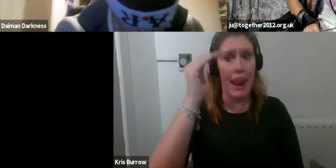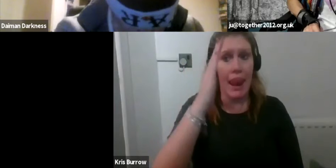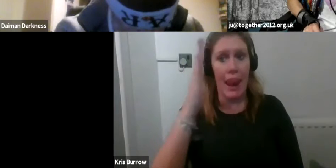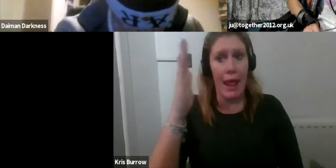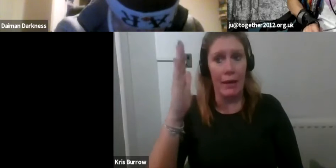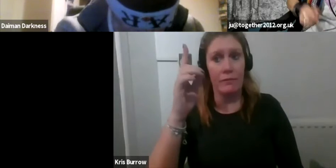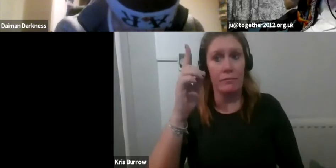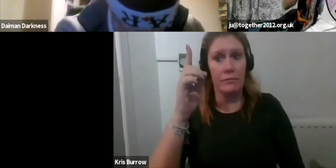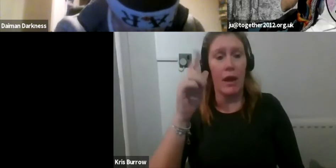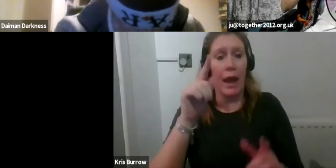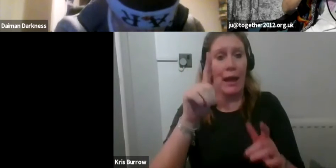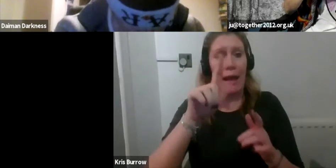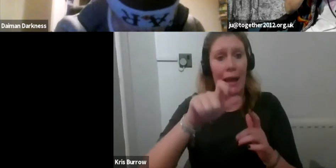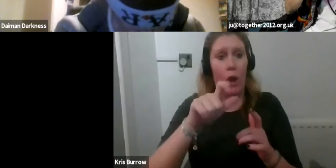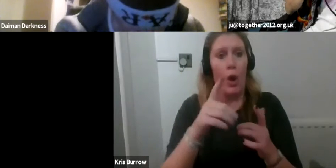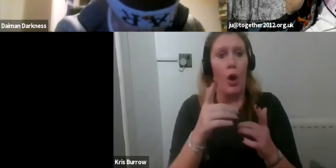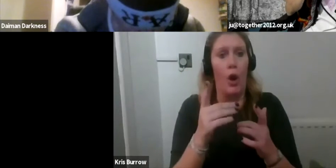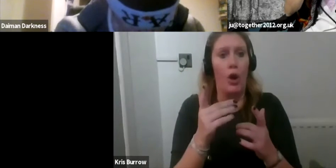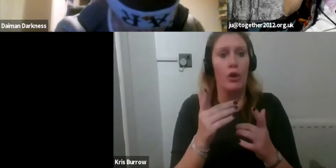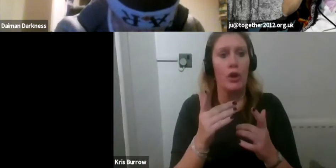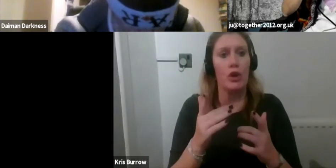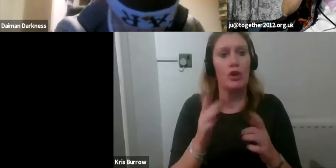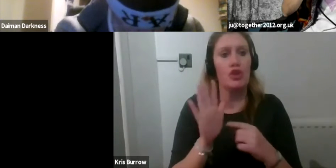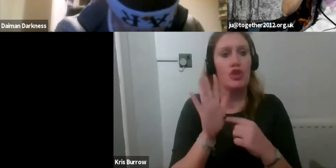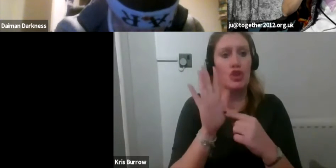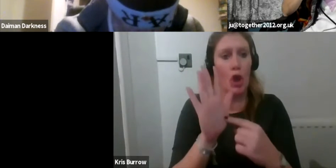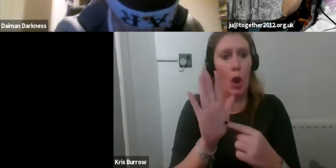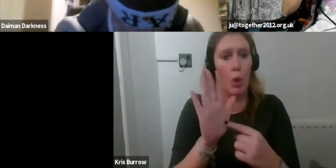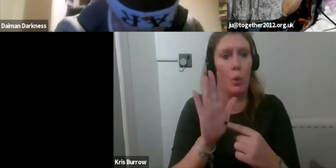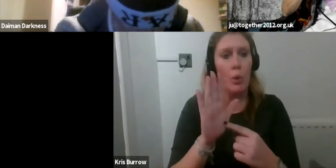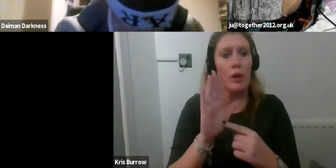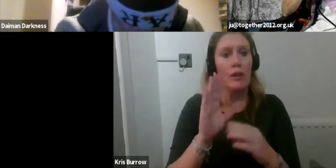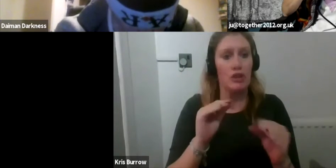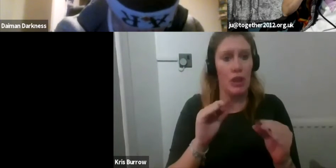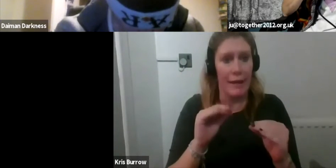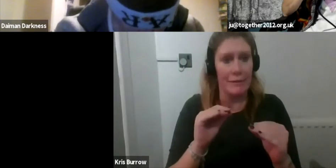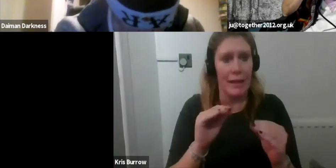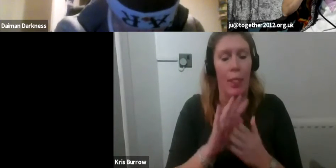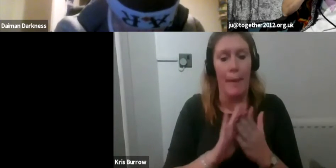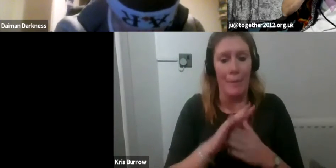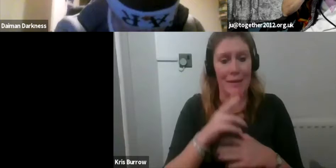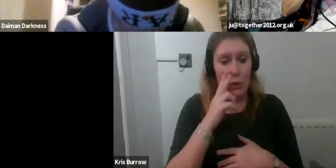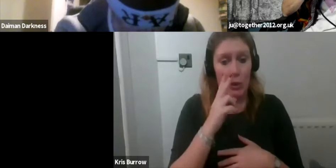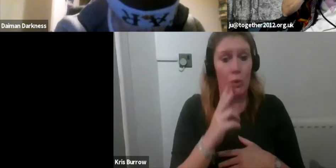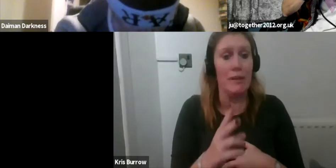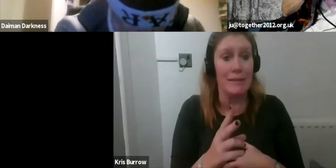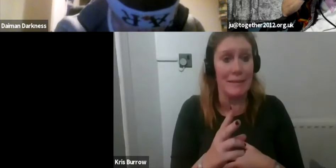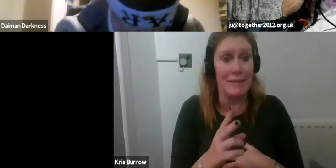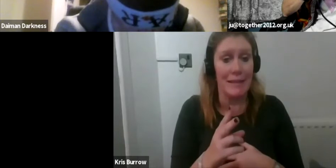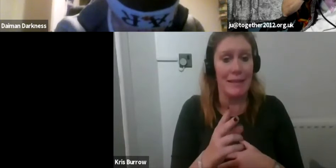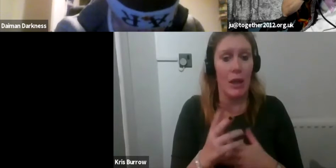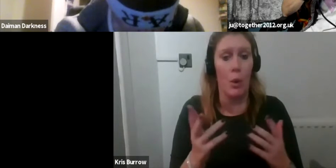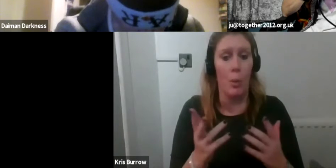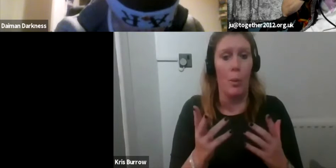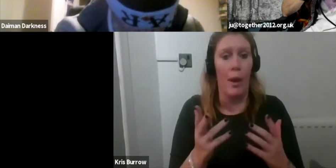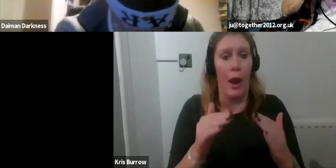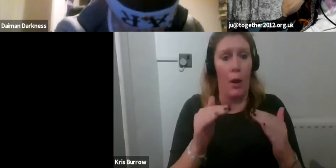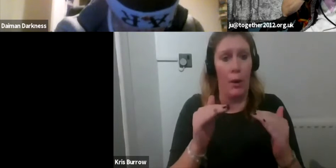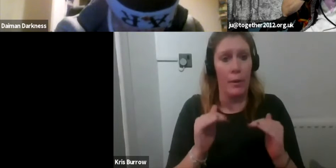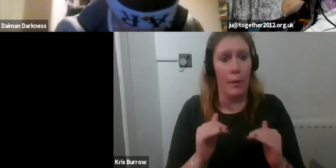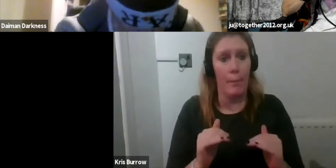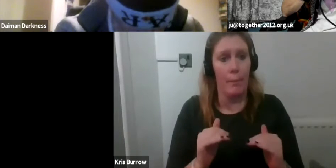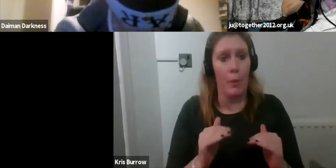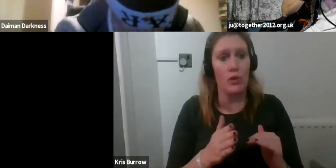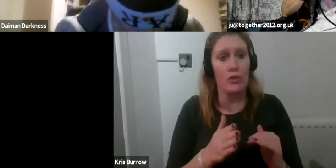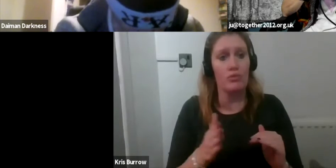show chat. And once you've got that chat up, on the bottom right of your screen, you will be able to send